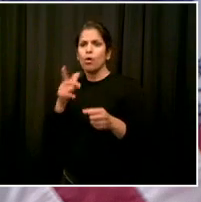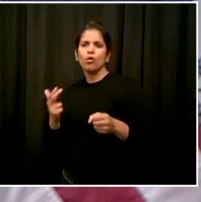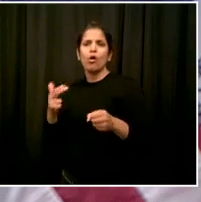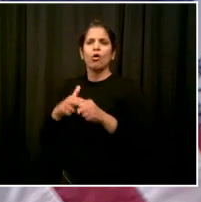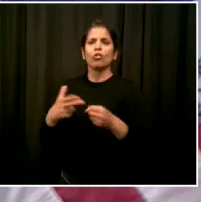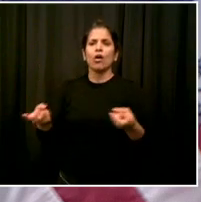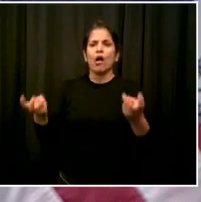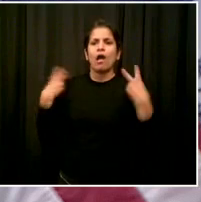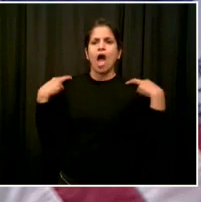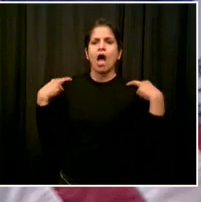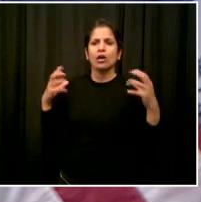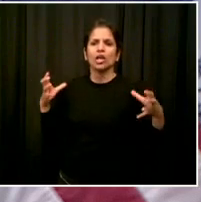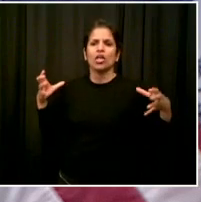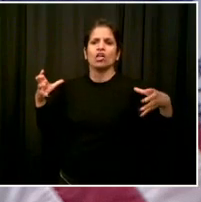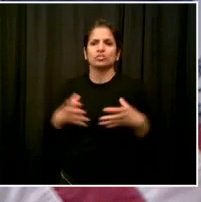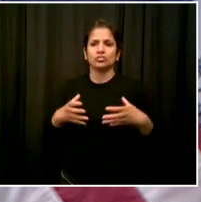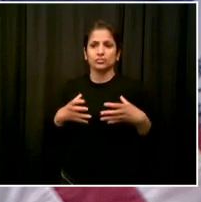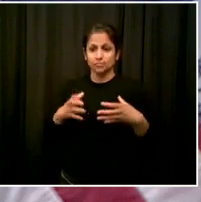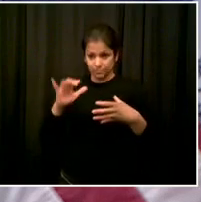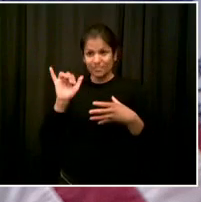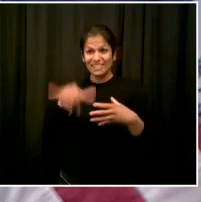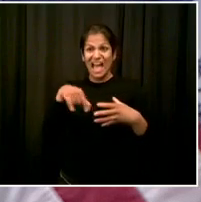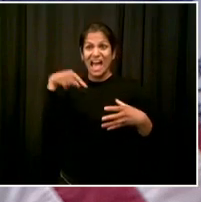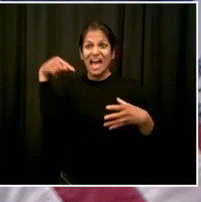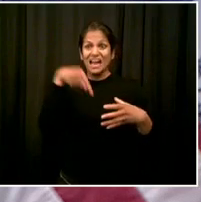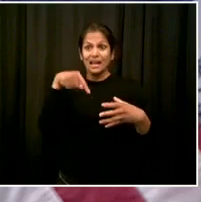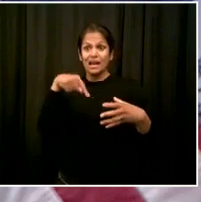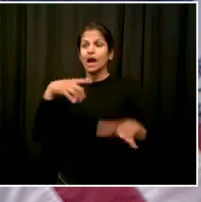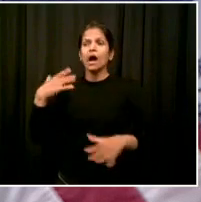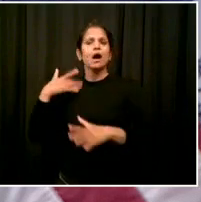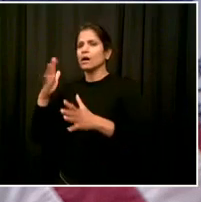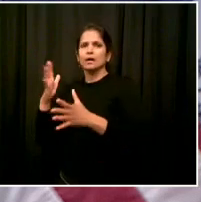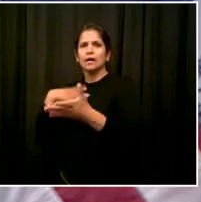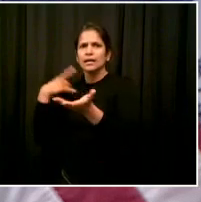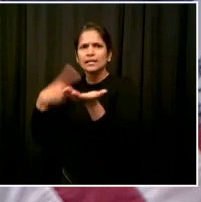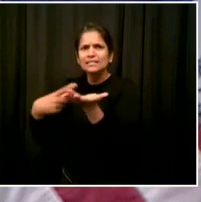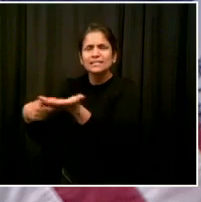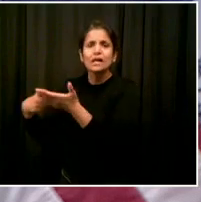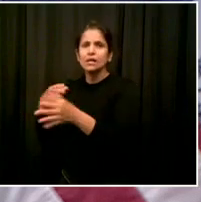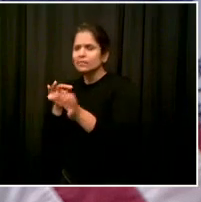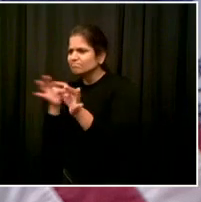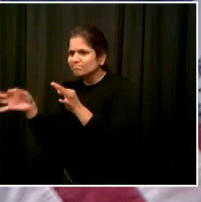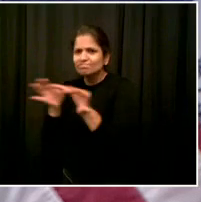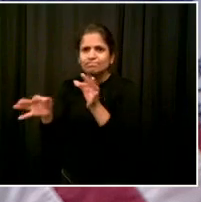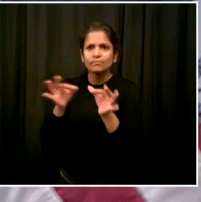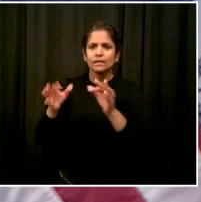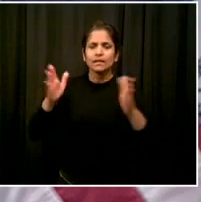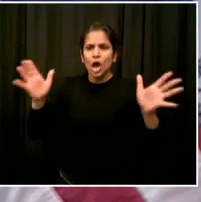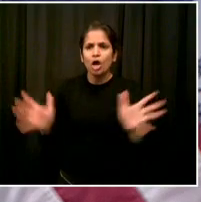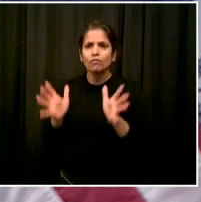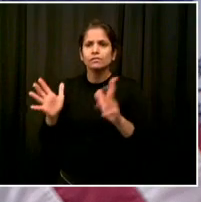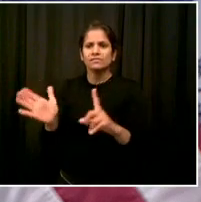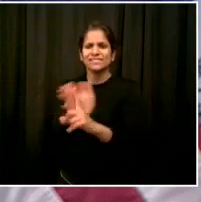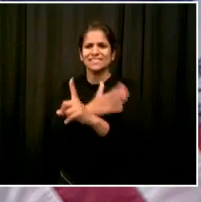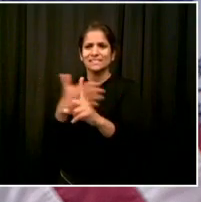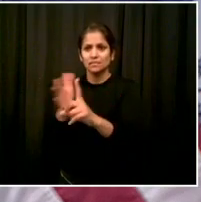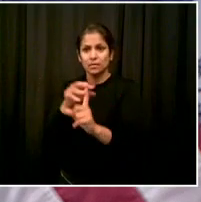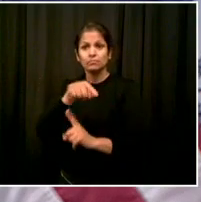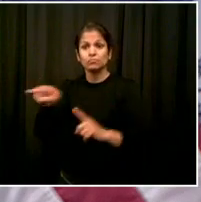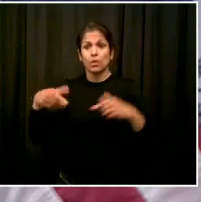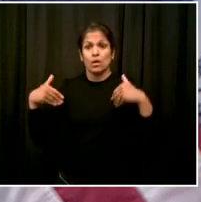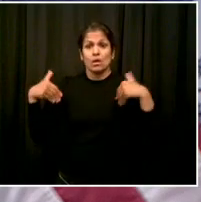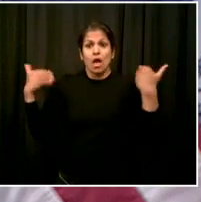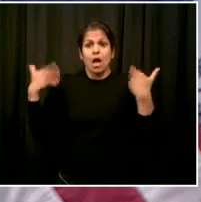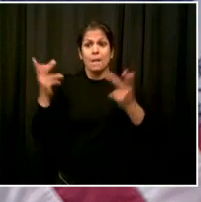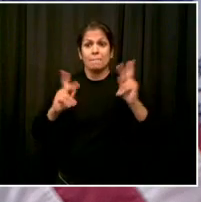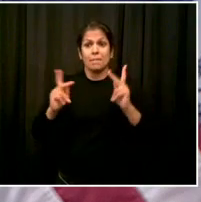people who could have ended up being involved in violence, could have lost their life, and instead they're now preaching peace and they're helping get other kids out